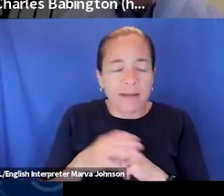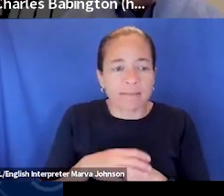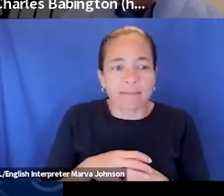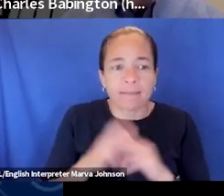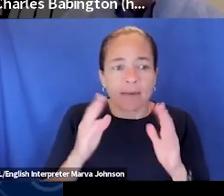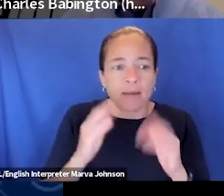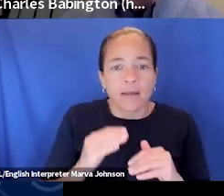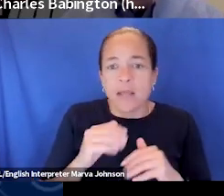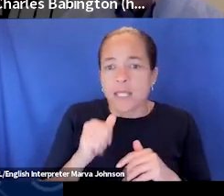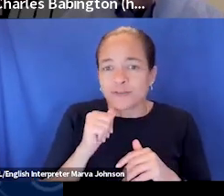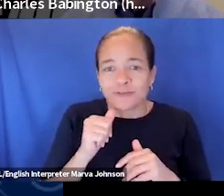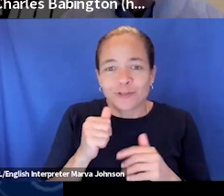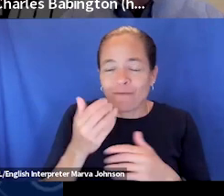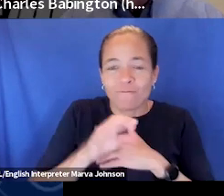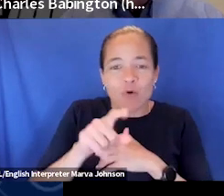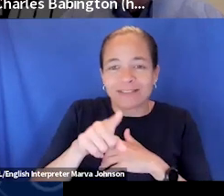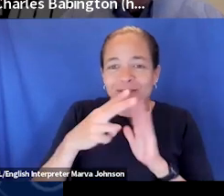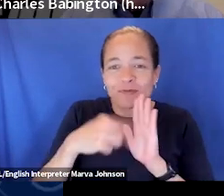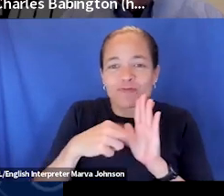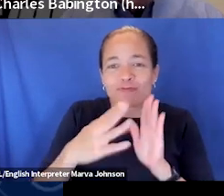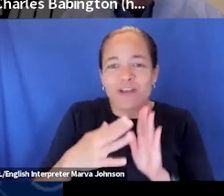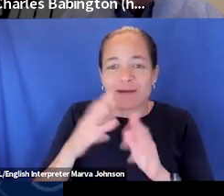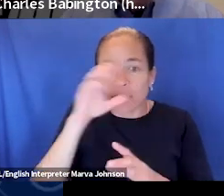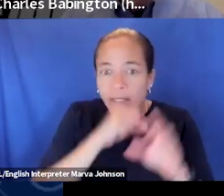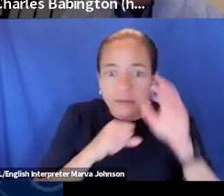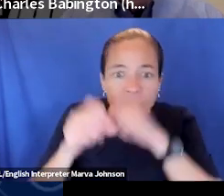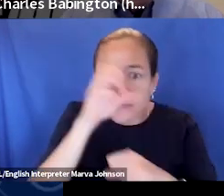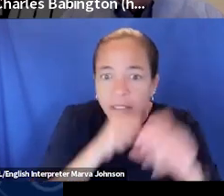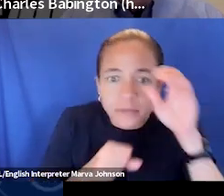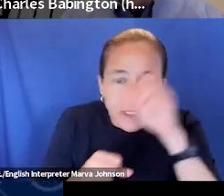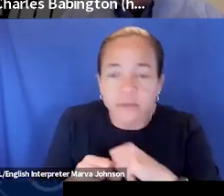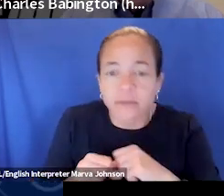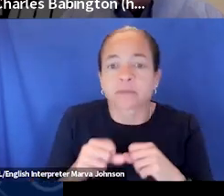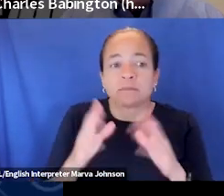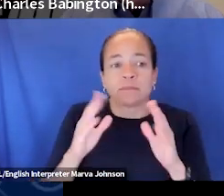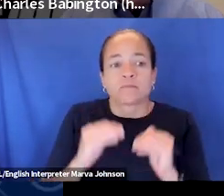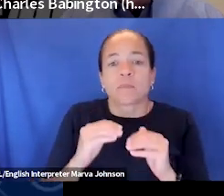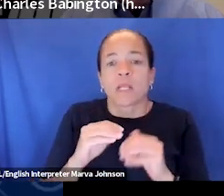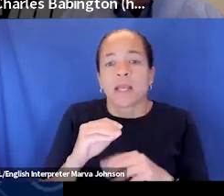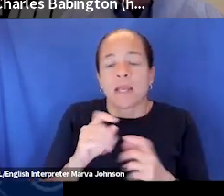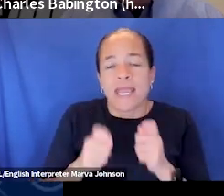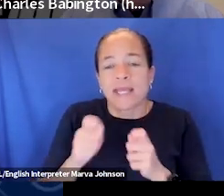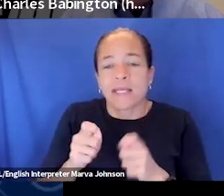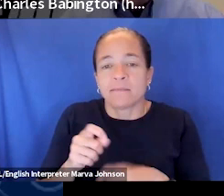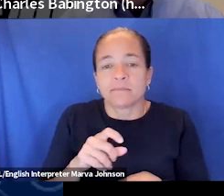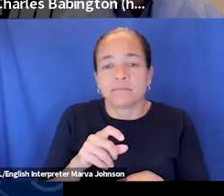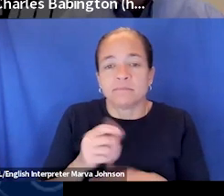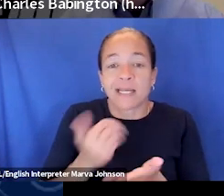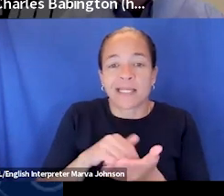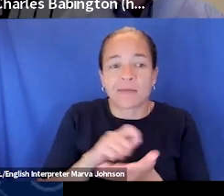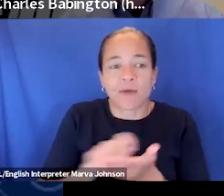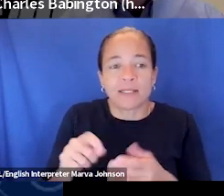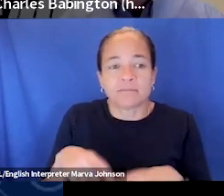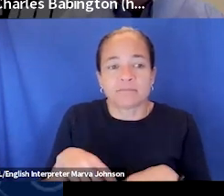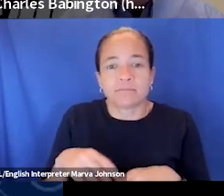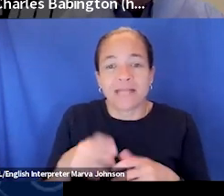reader guessing what you're trying to get at. You're going to edit and rewrite and edit. And when in doubt, Google it. It only